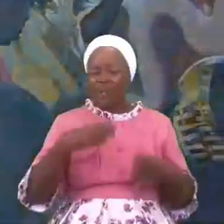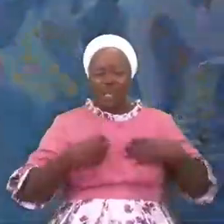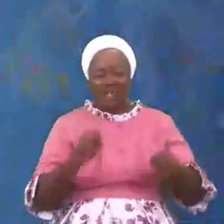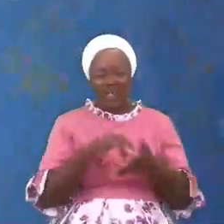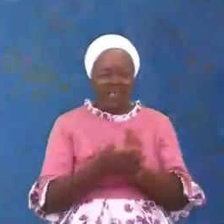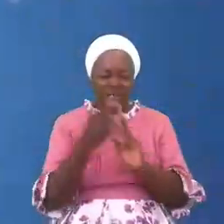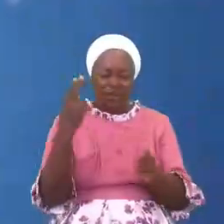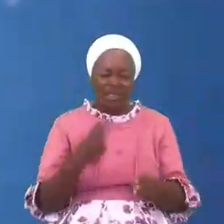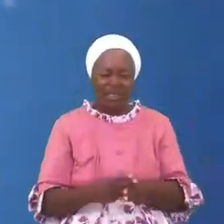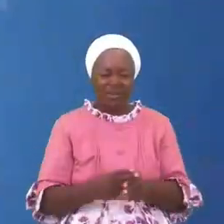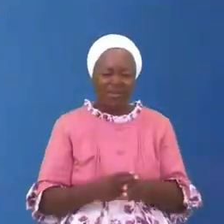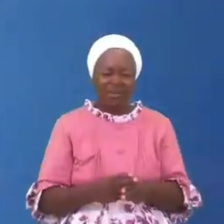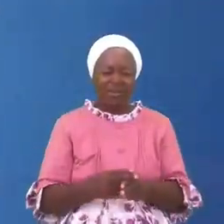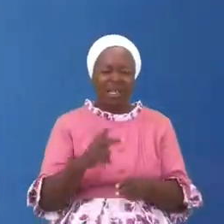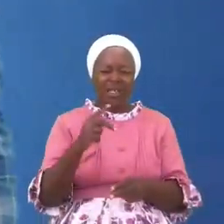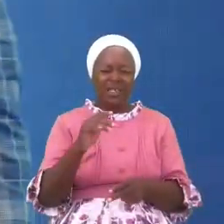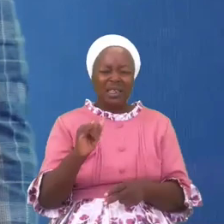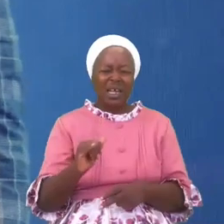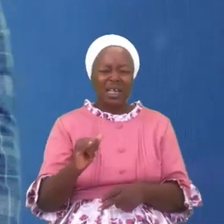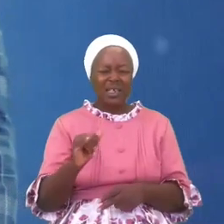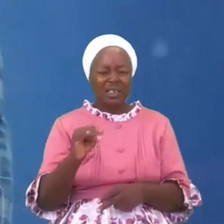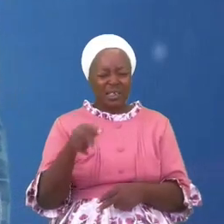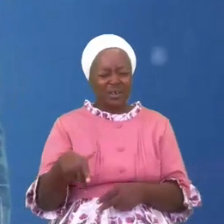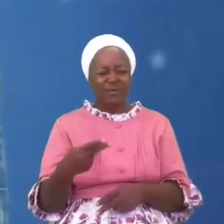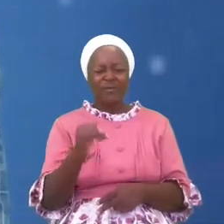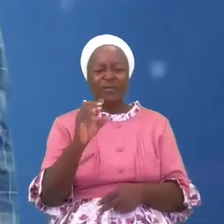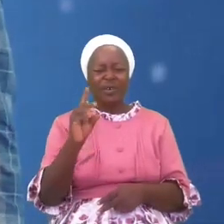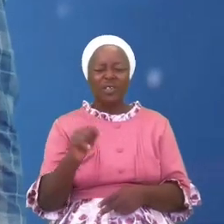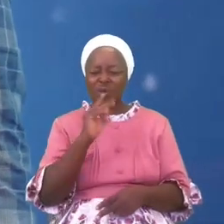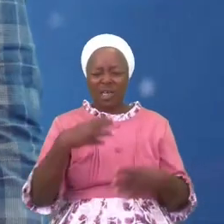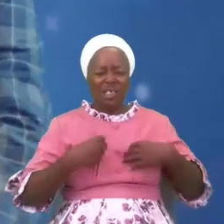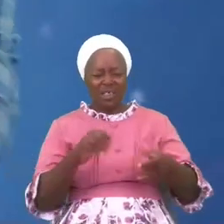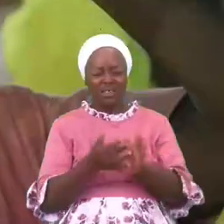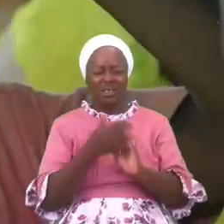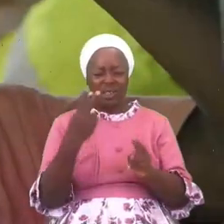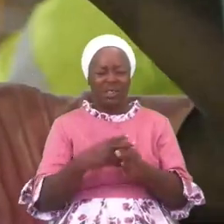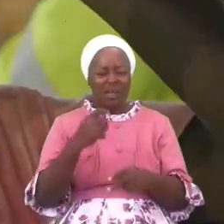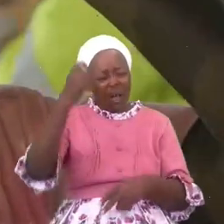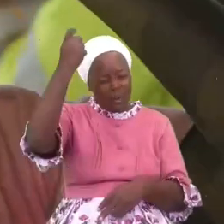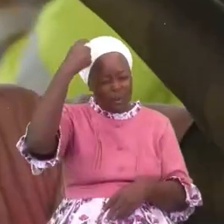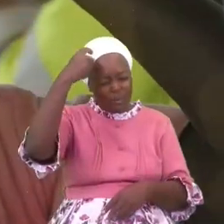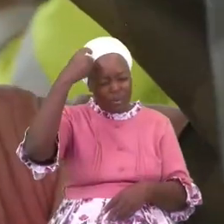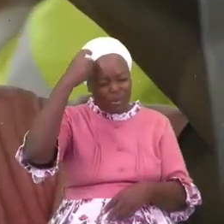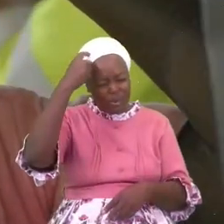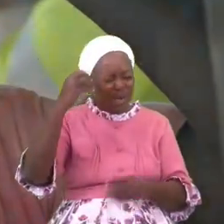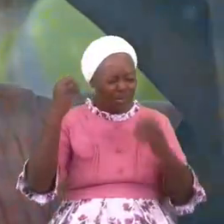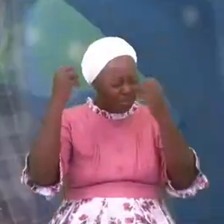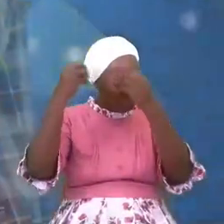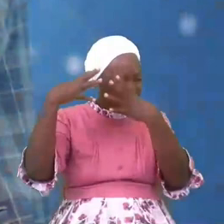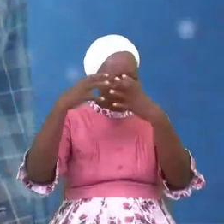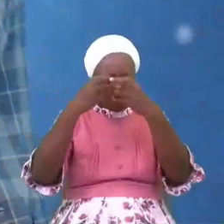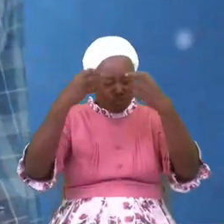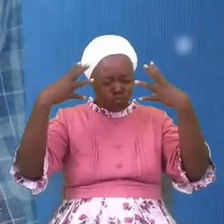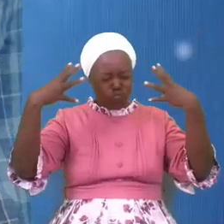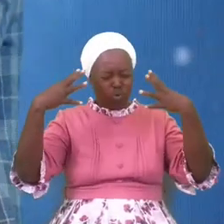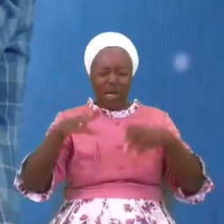in Jesus' name. Brain tumor, be removed in Jesus' name. That stone in